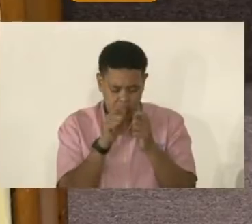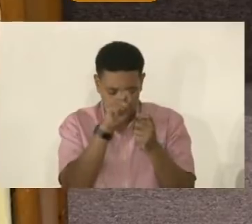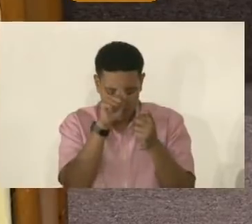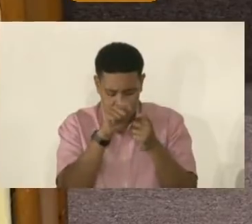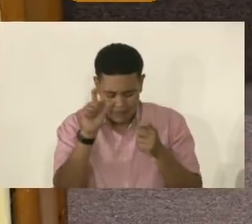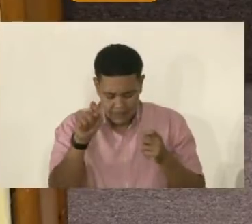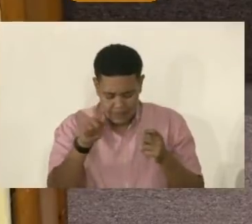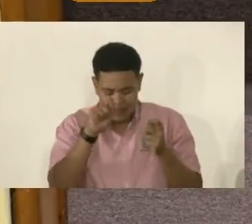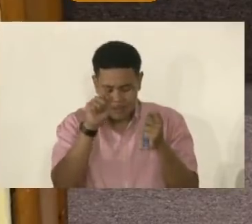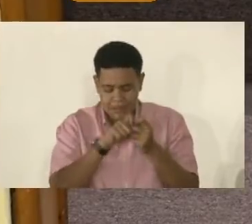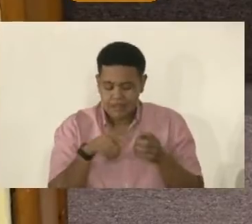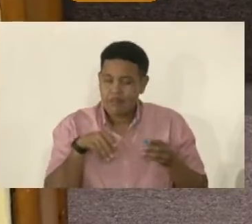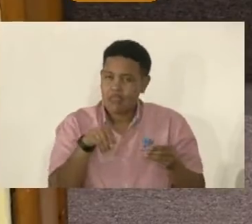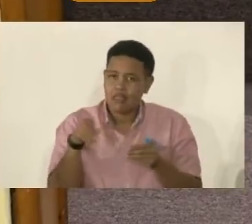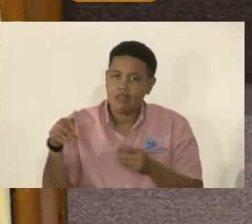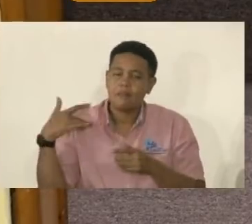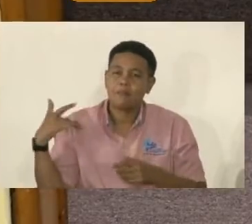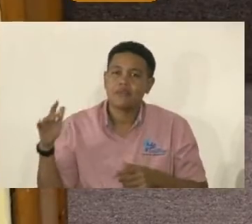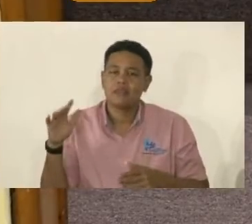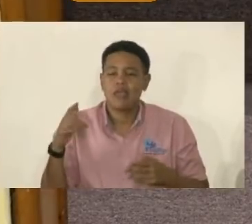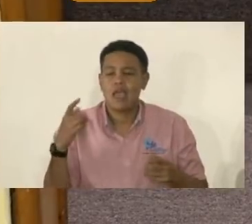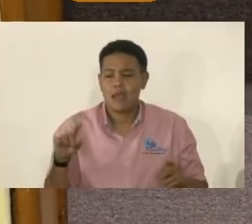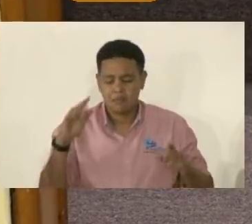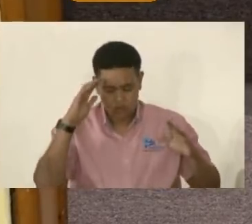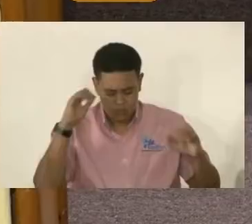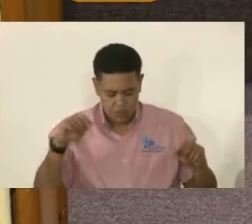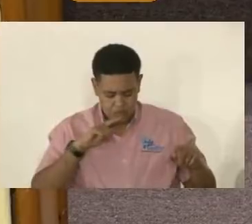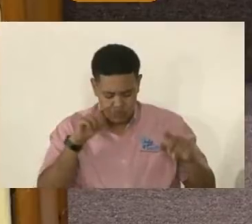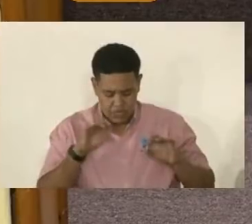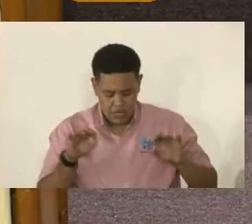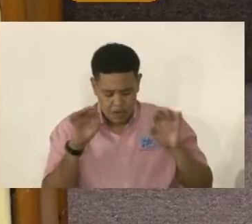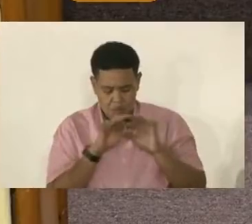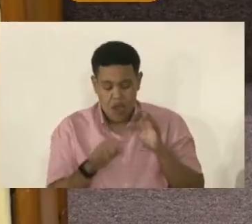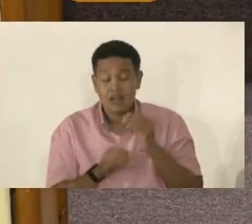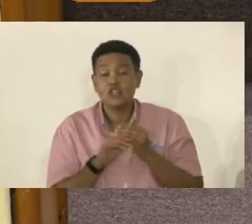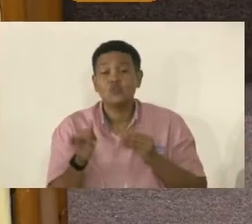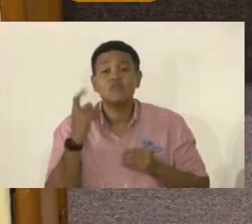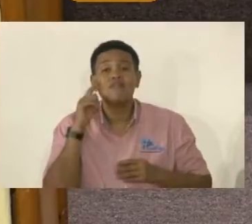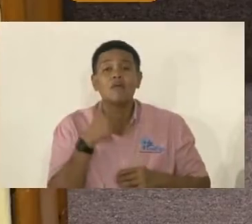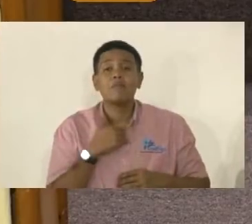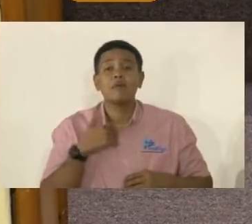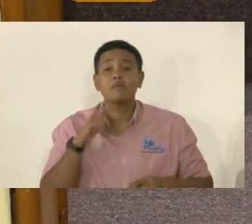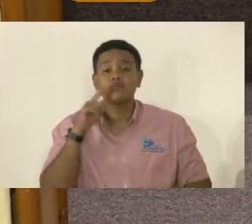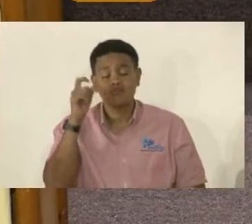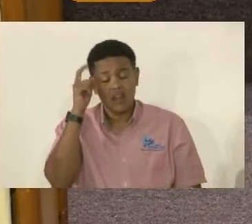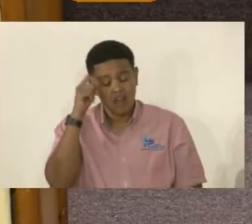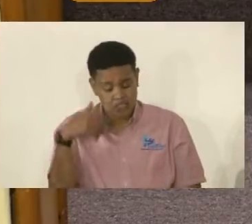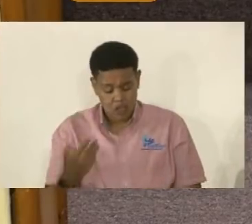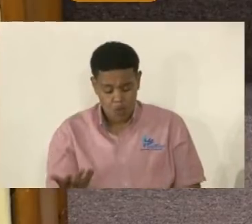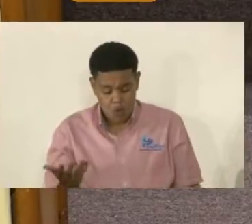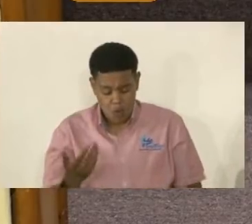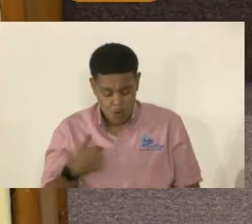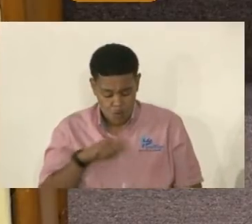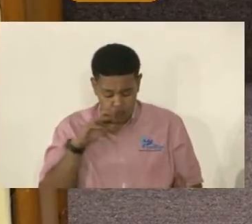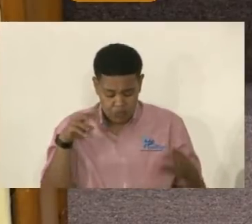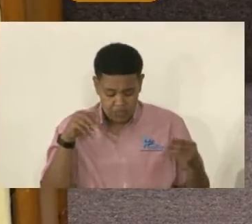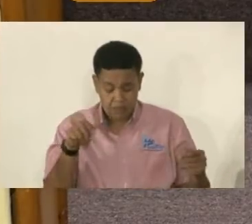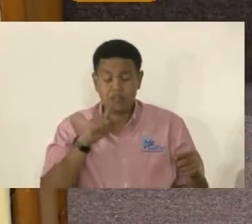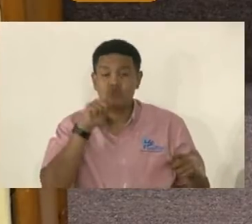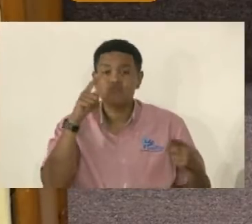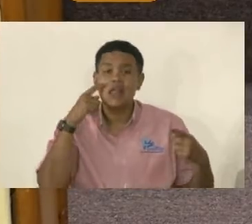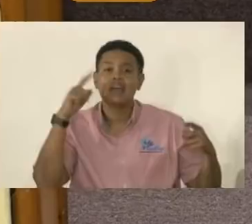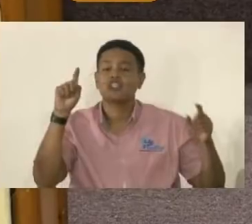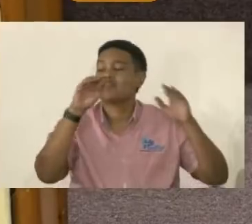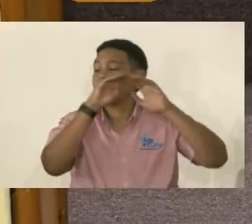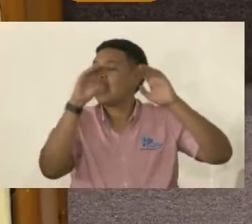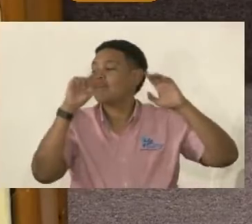particular expenses. Mr. President, it is important also for colleagues to understand what we have spent to achieve the